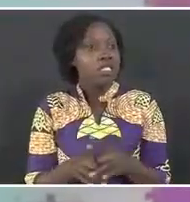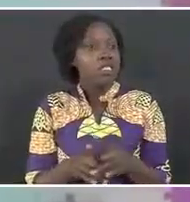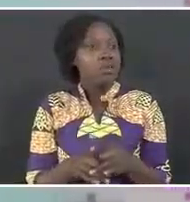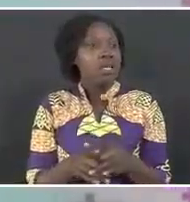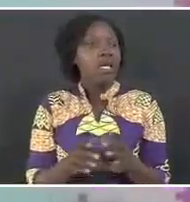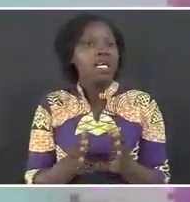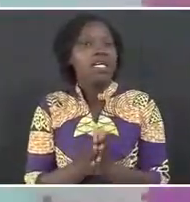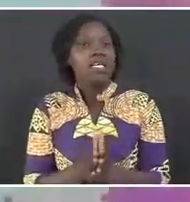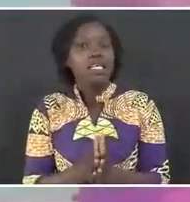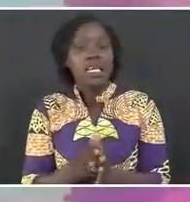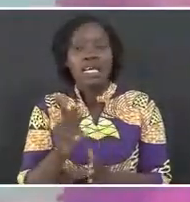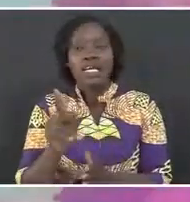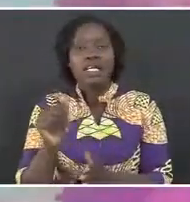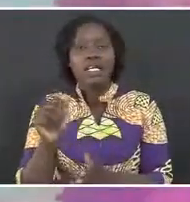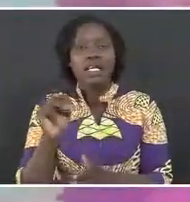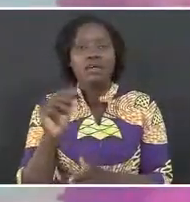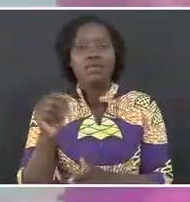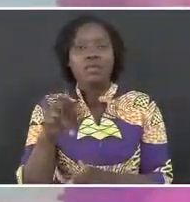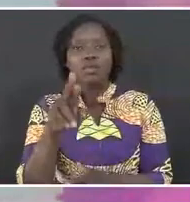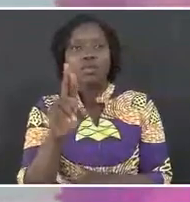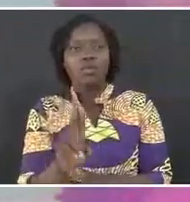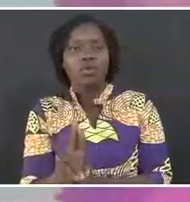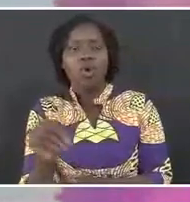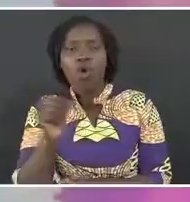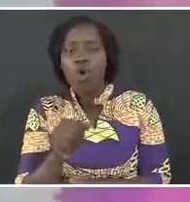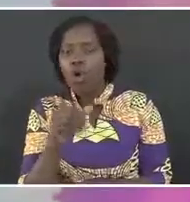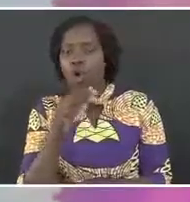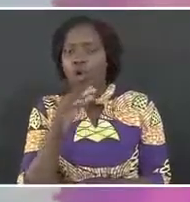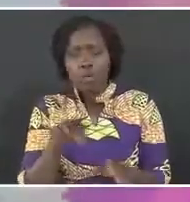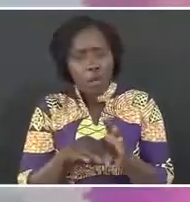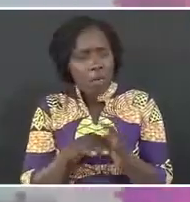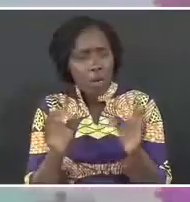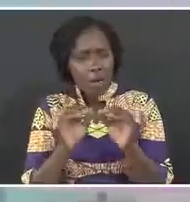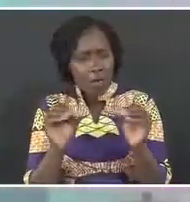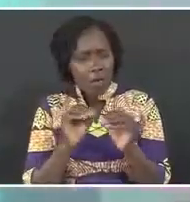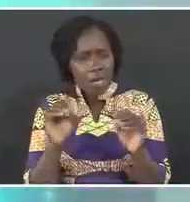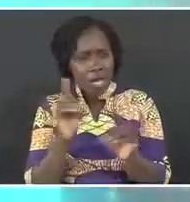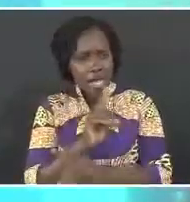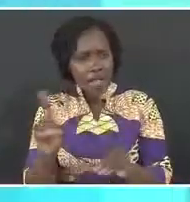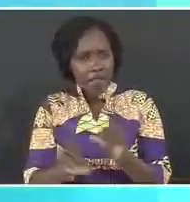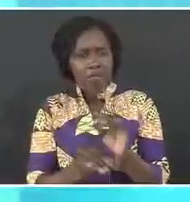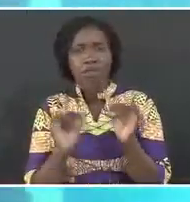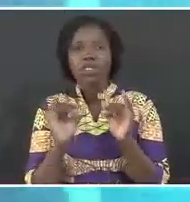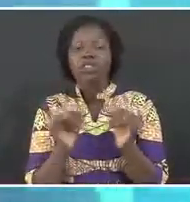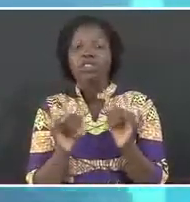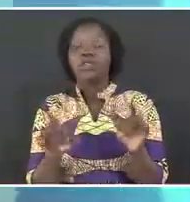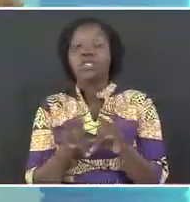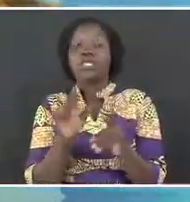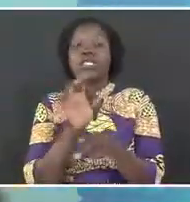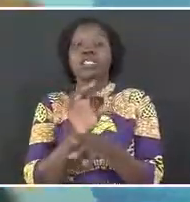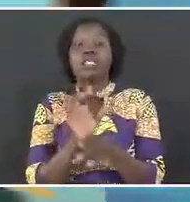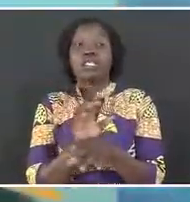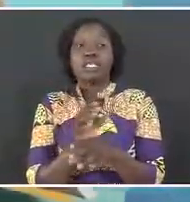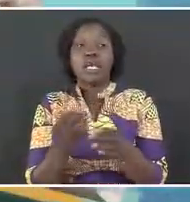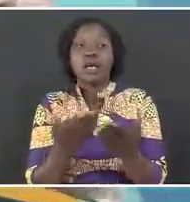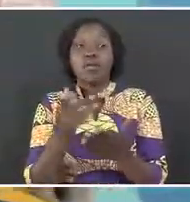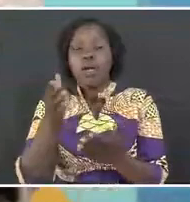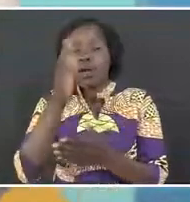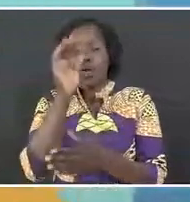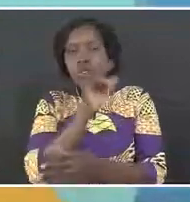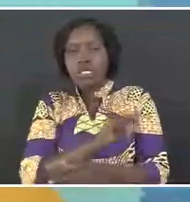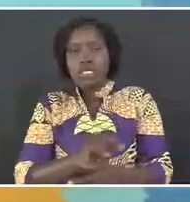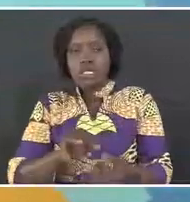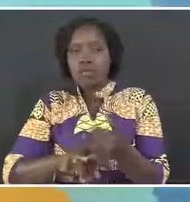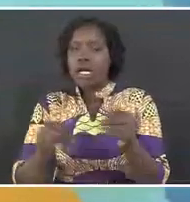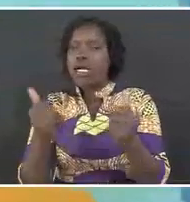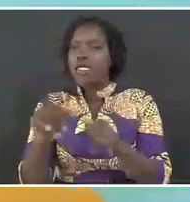Kinakamukuru. No old member. Everybody is new. And this daktari is still in the church. By God's grace, he was still